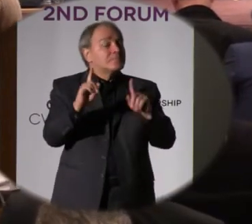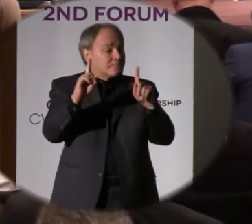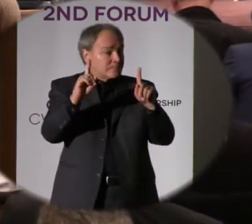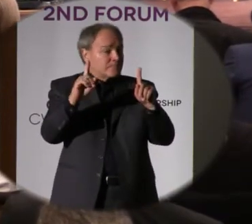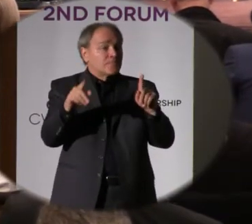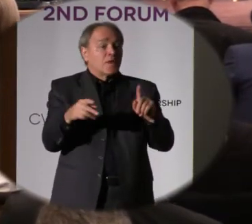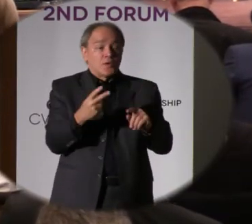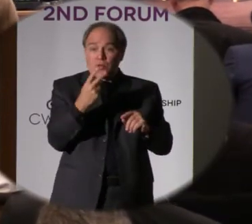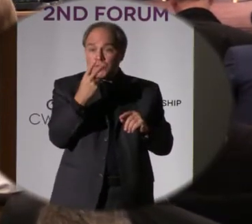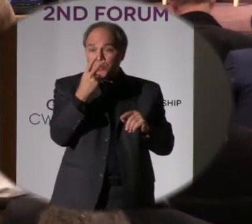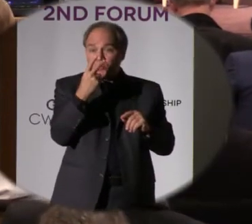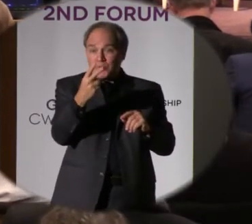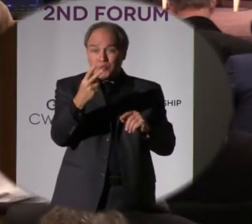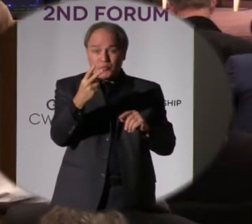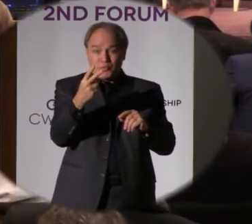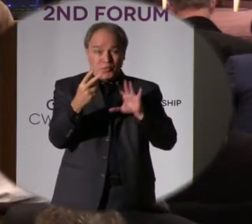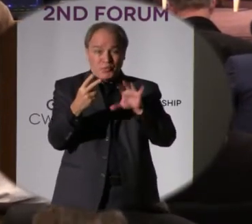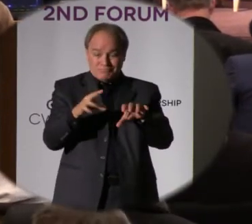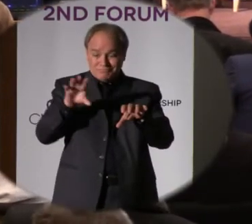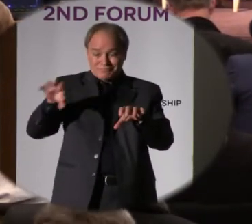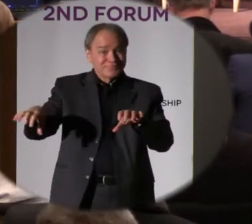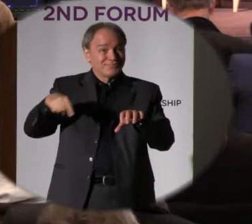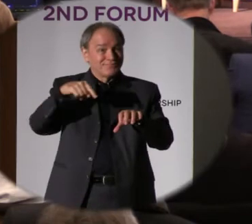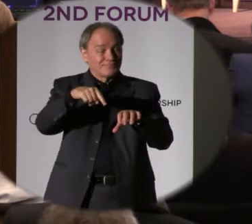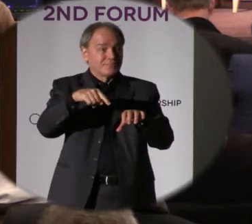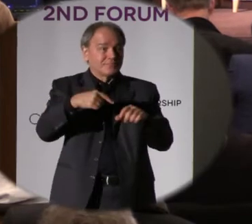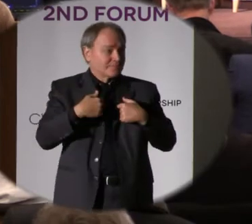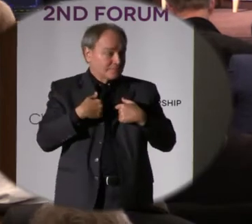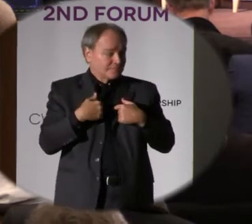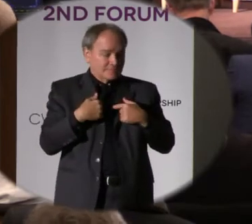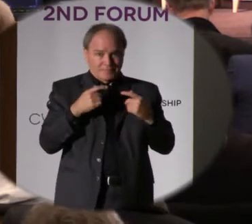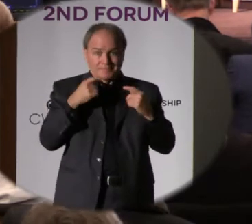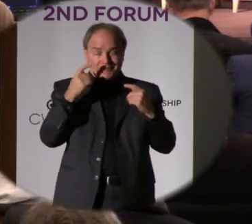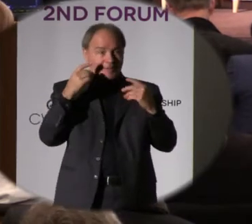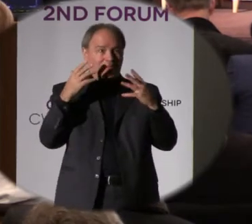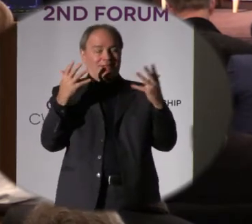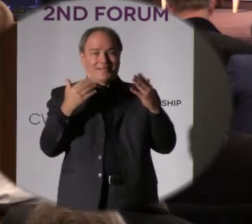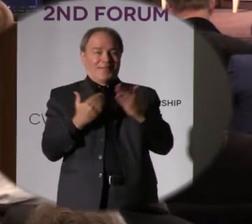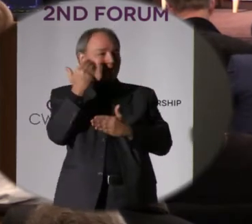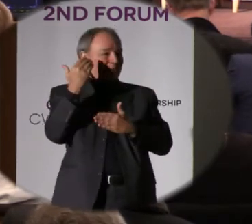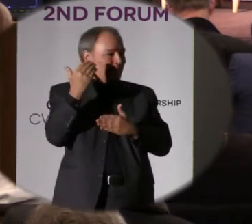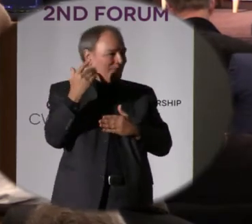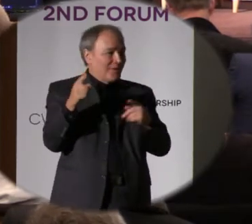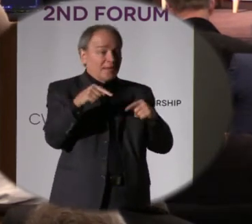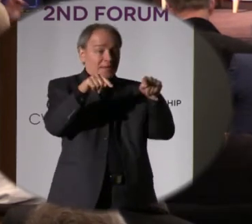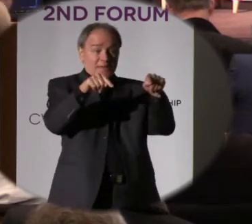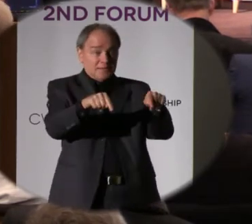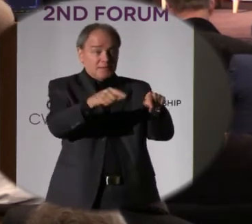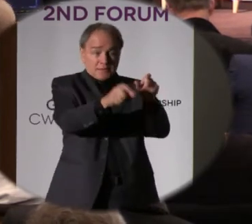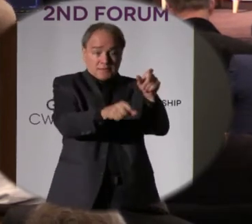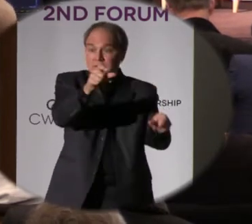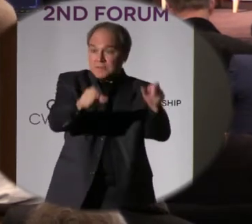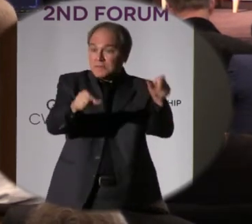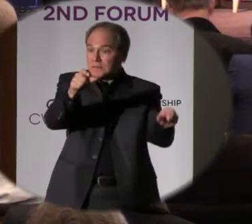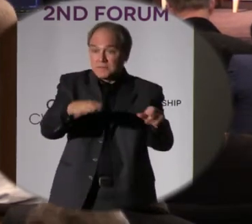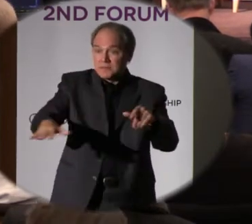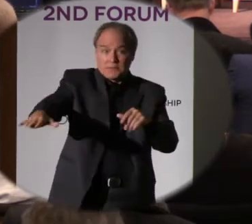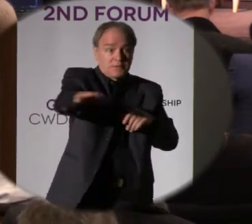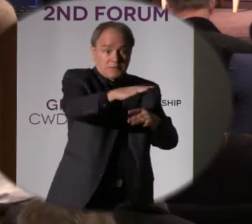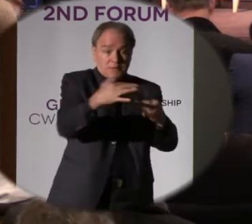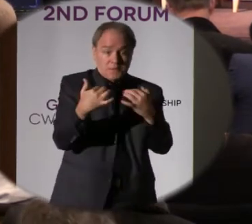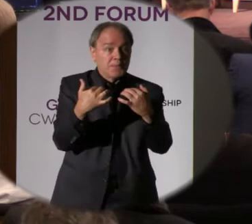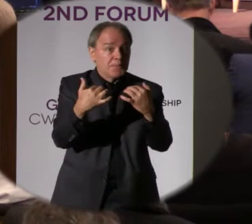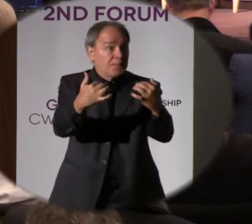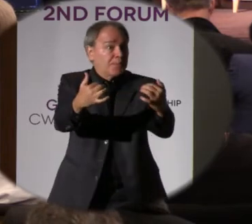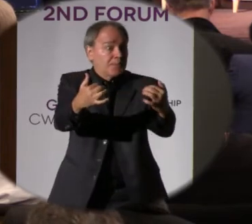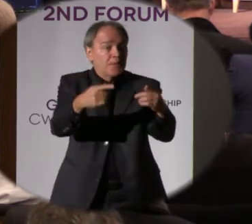locations, and this is very unusual for me. So we have everybody who's here, the participants, but upstairs we